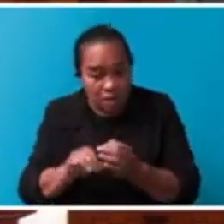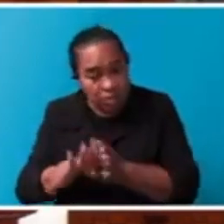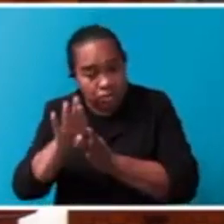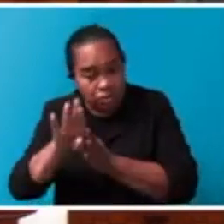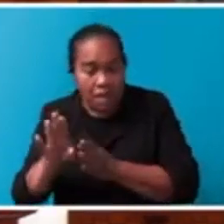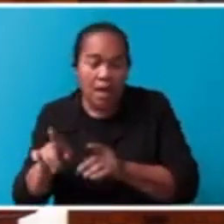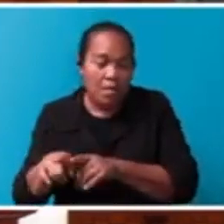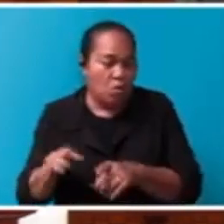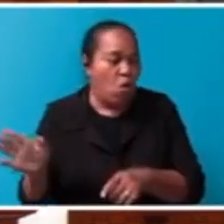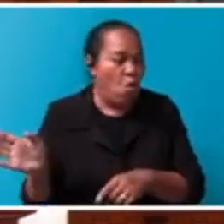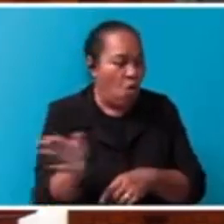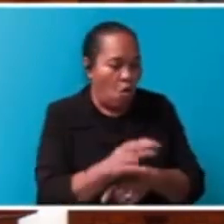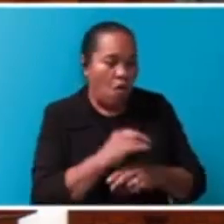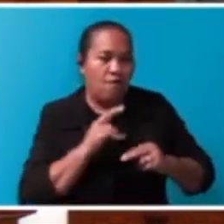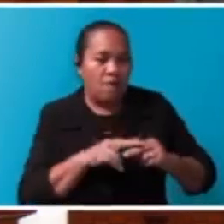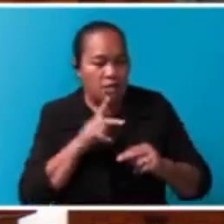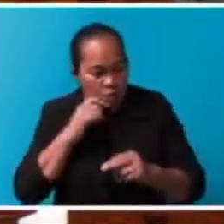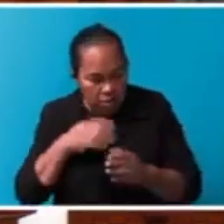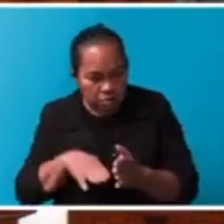benefits.